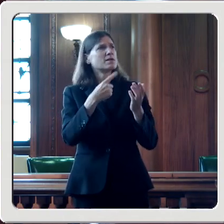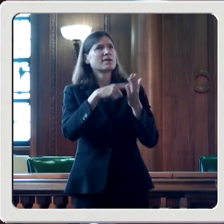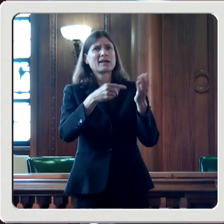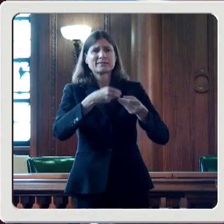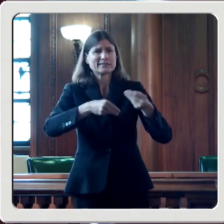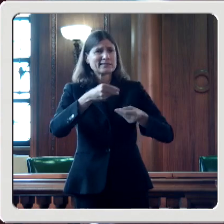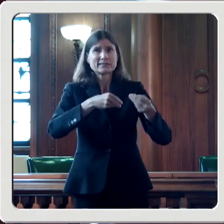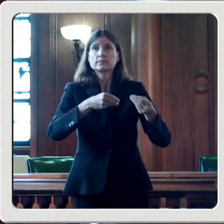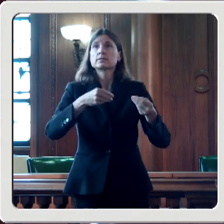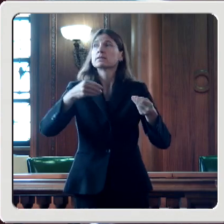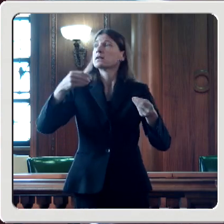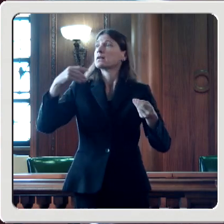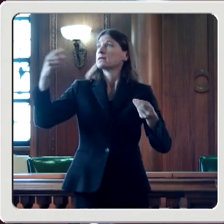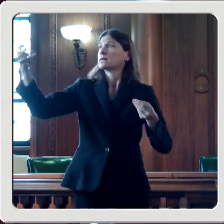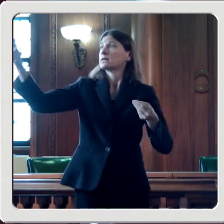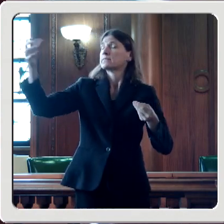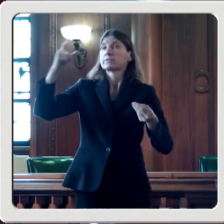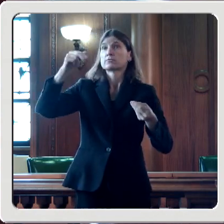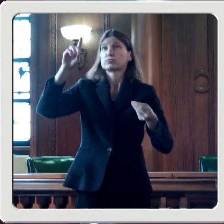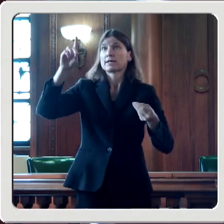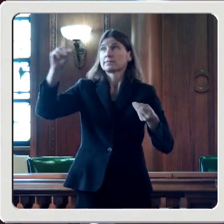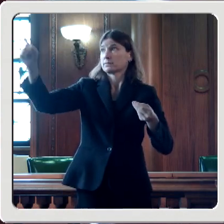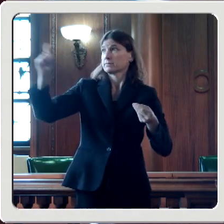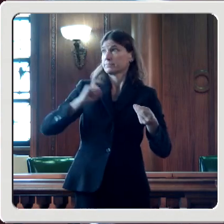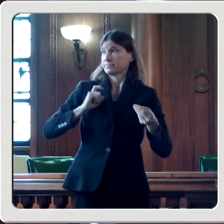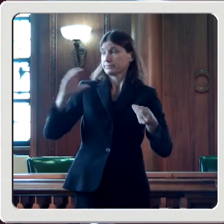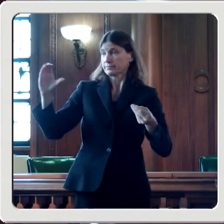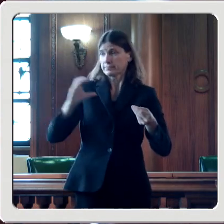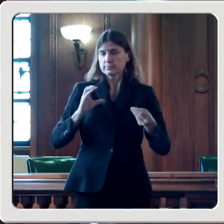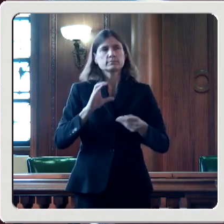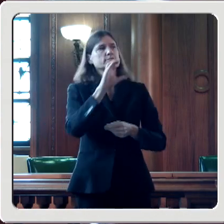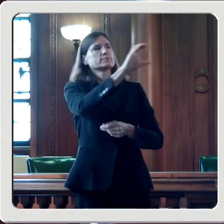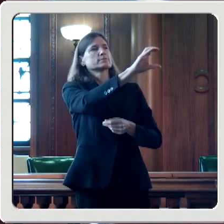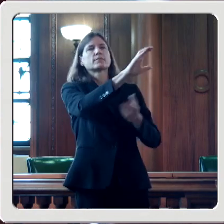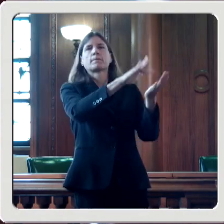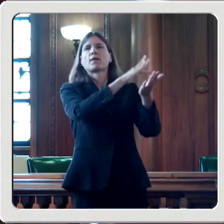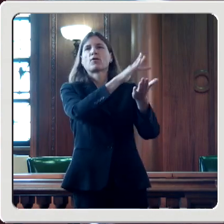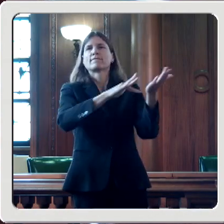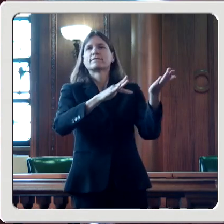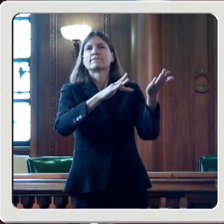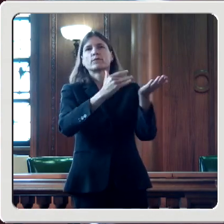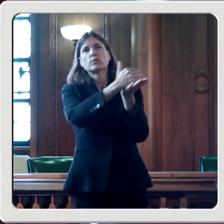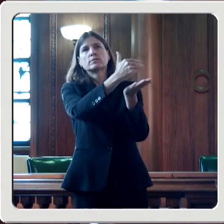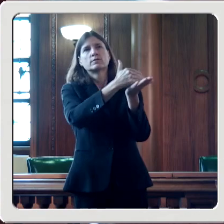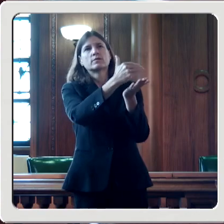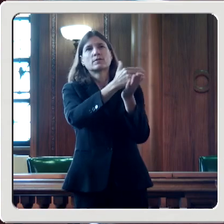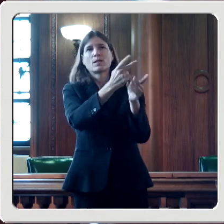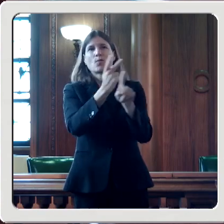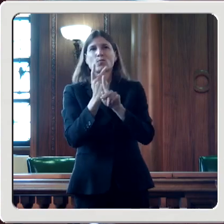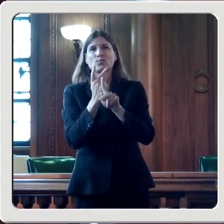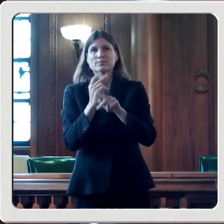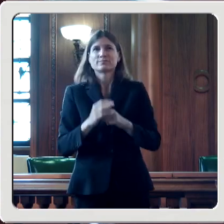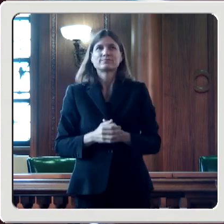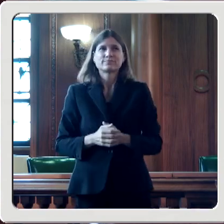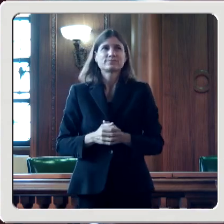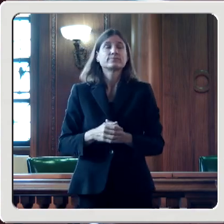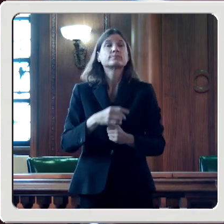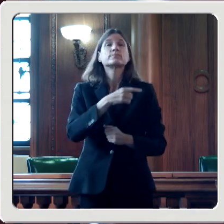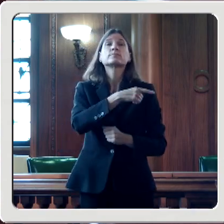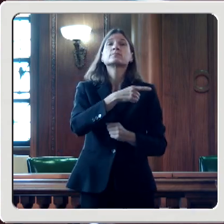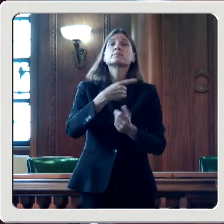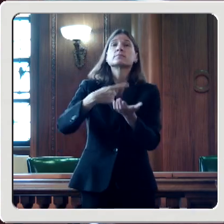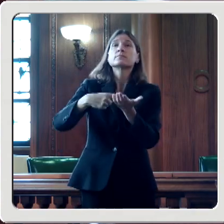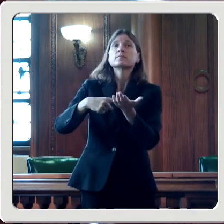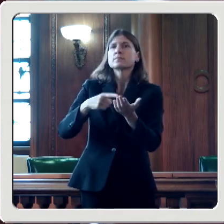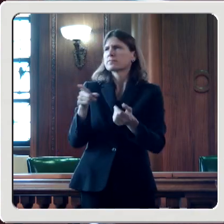the travel restrictions continue. And with that, I appreciate your indulgence. And now I'm going to turn it